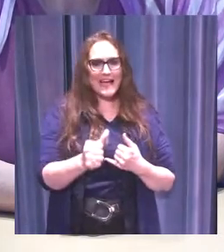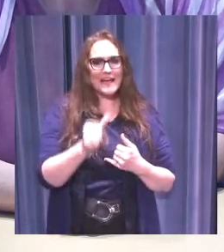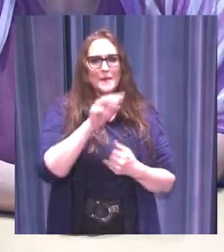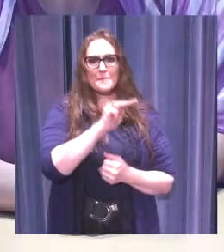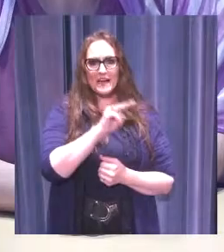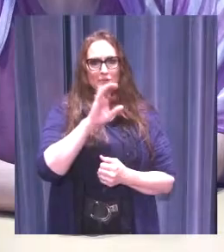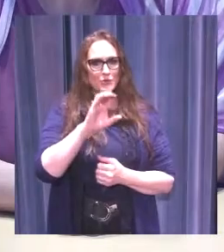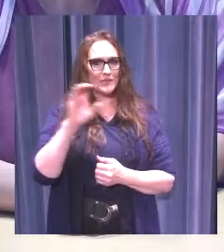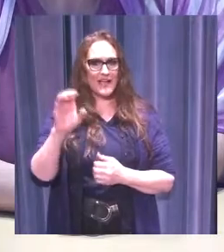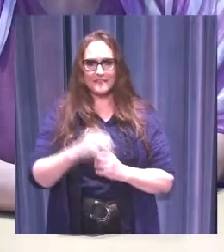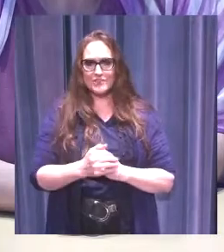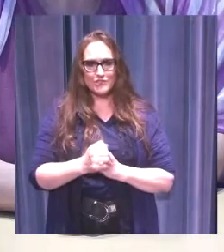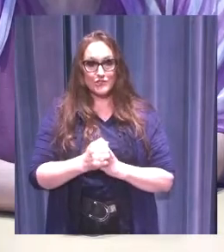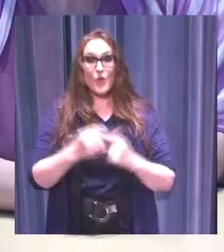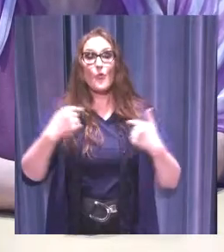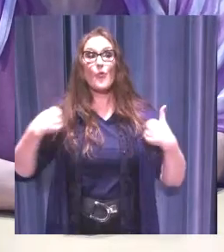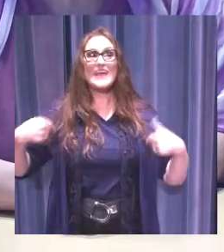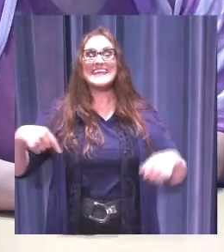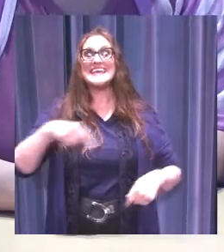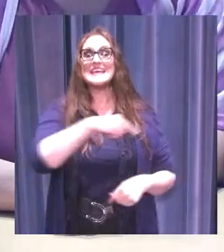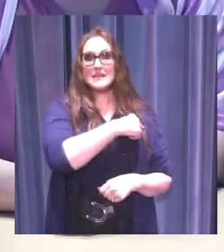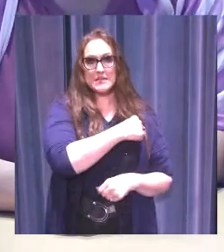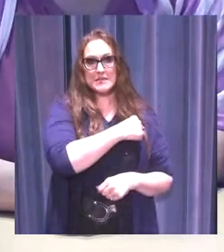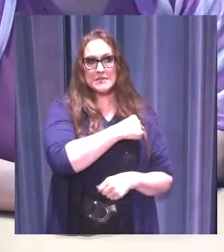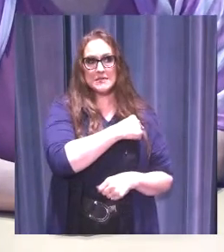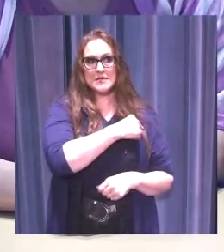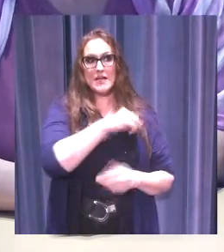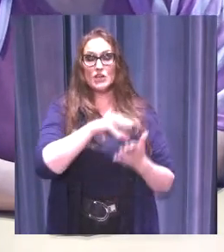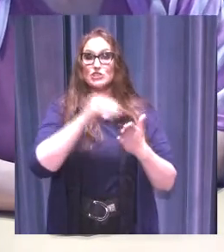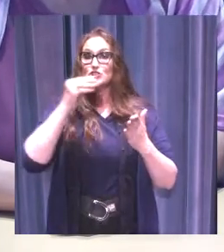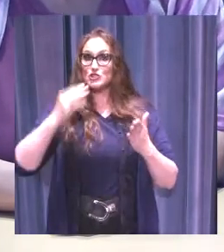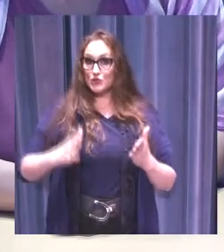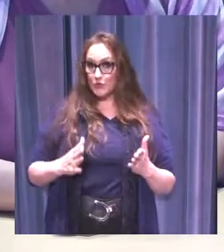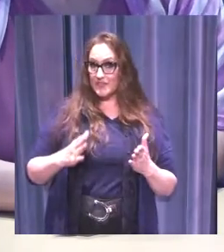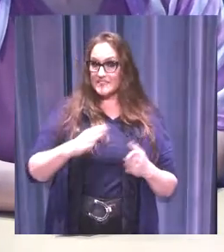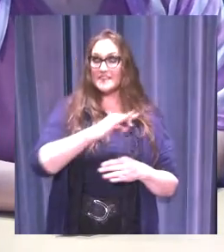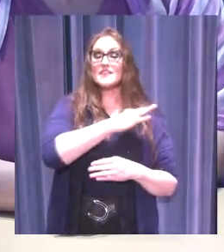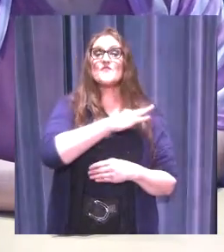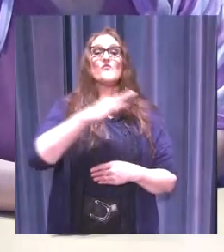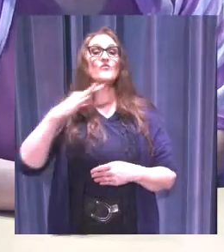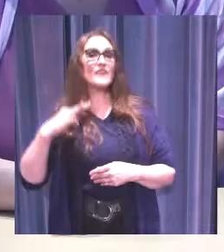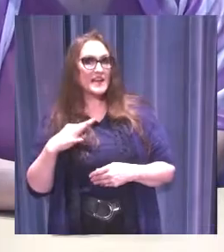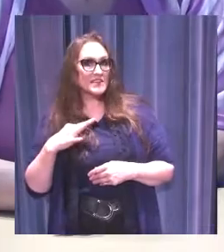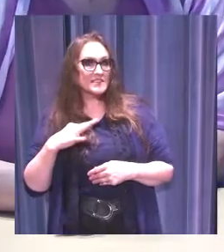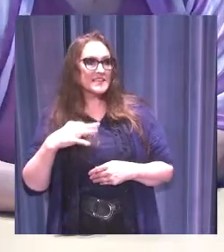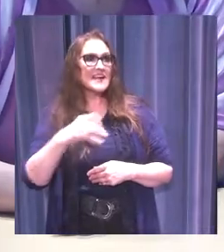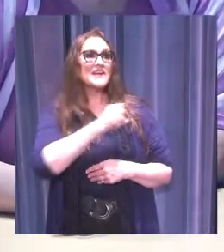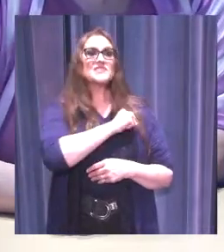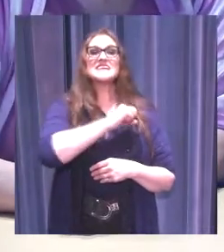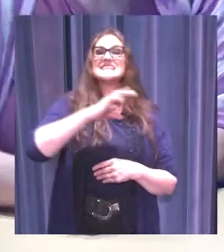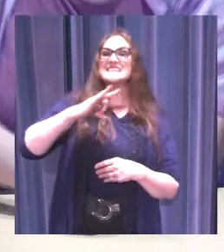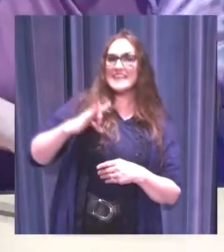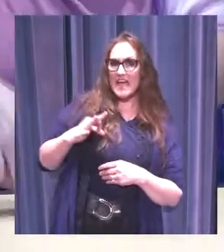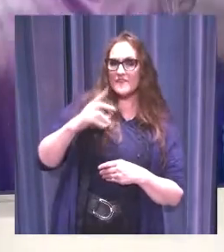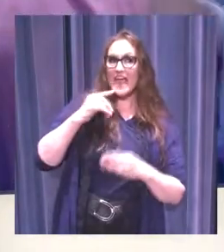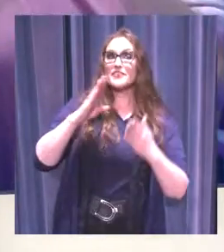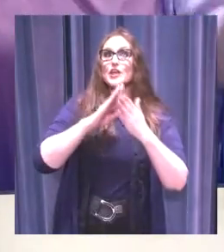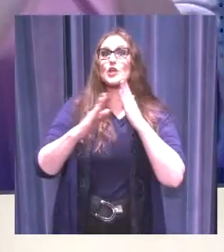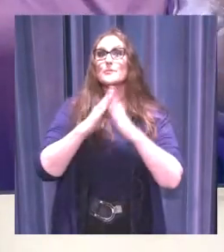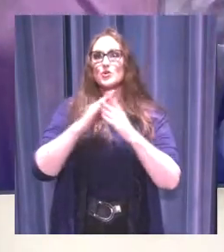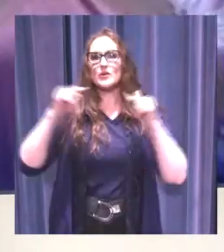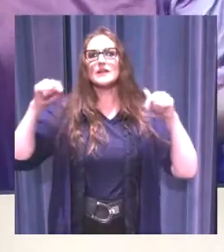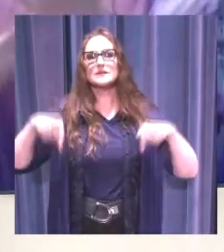Community College. We, the students, the faculty, the staff, and the community